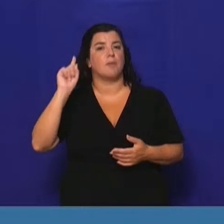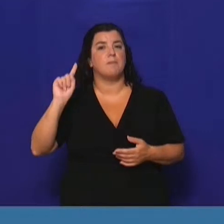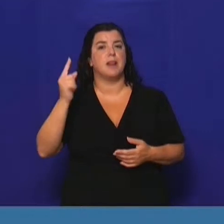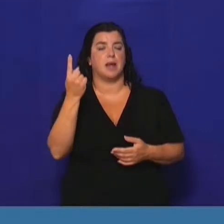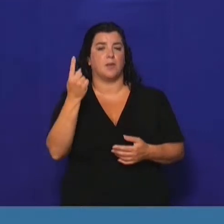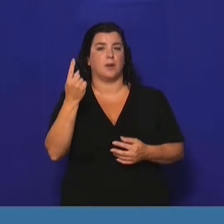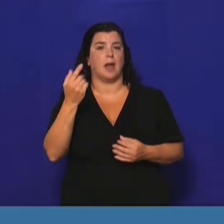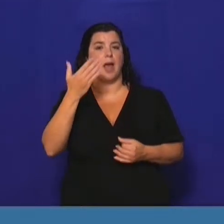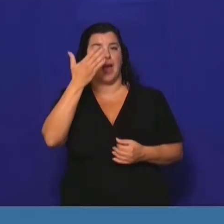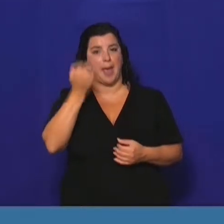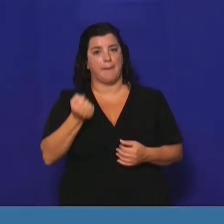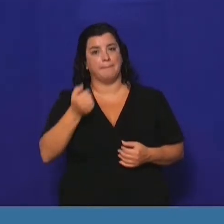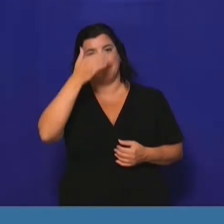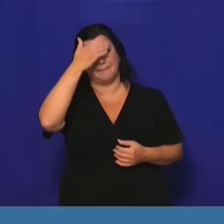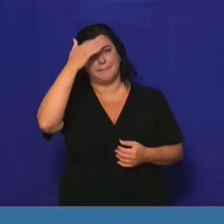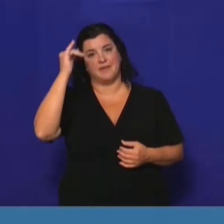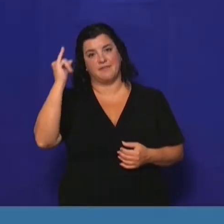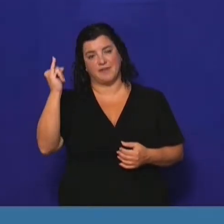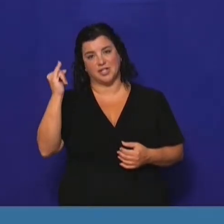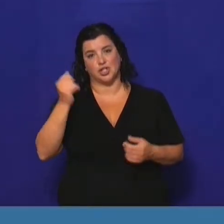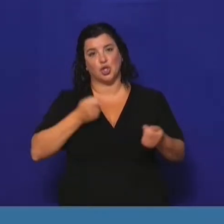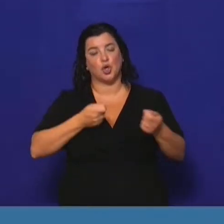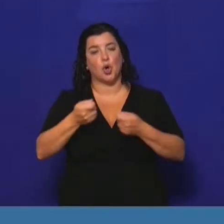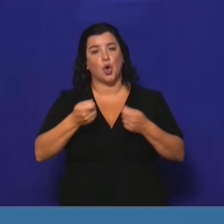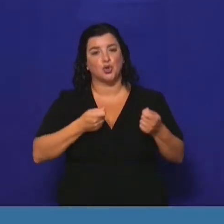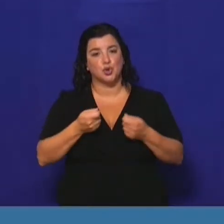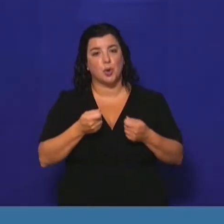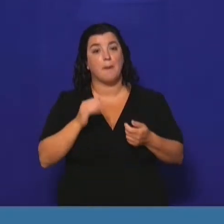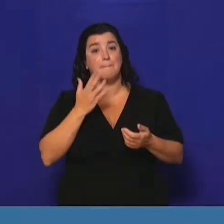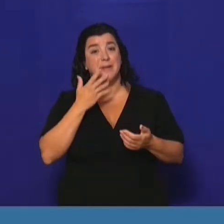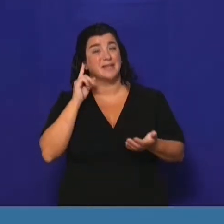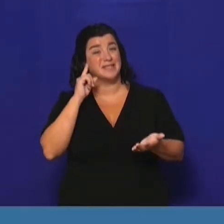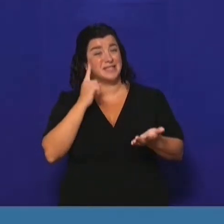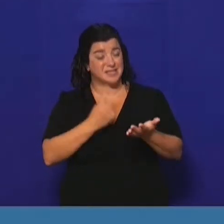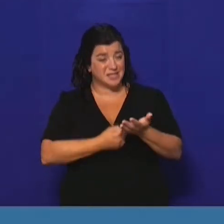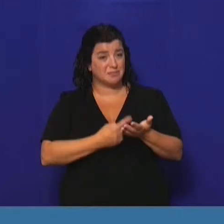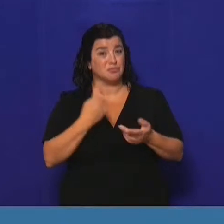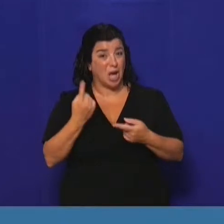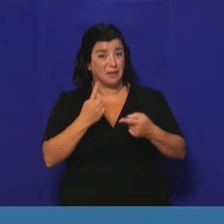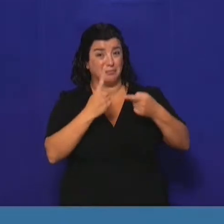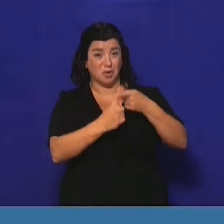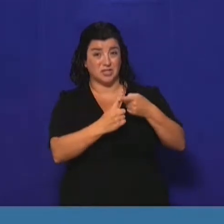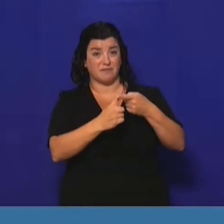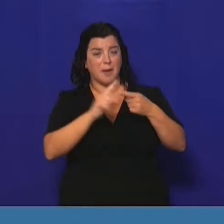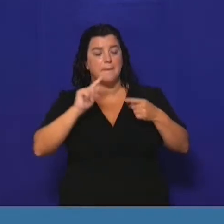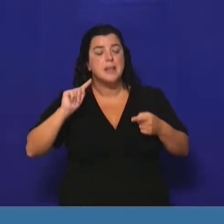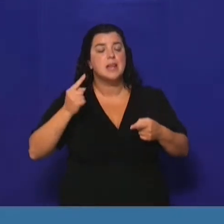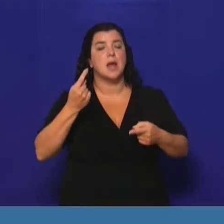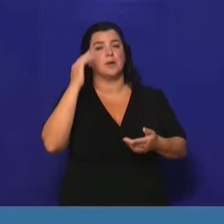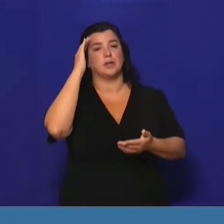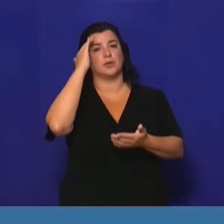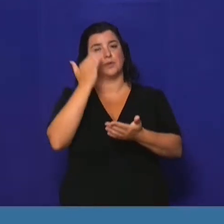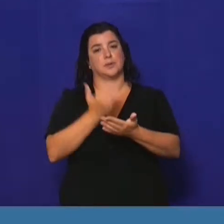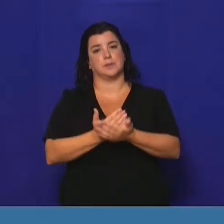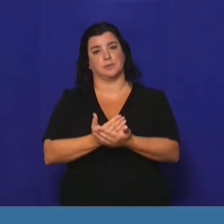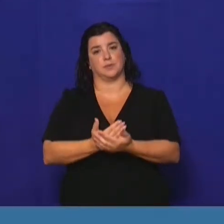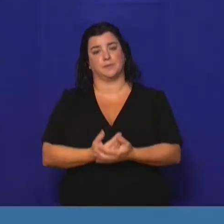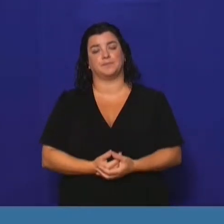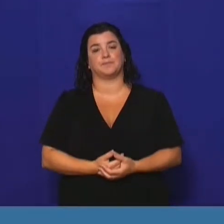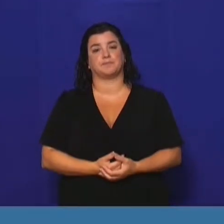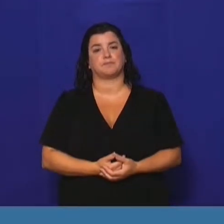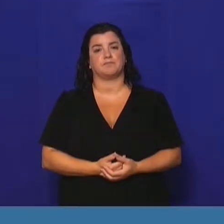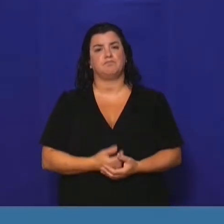procedures biex mal-ewwel kif jinstab xi każ mill-ewwel nkun nistgħu nieħdu ħsieb il-każ ukoll. Imma bħalmet dawn